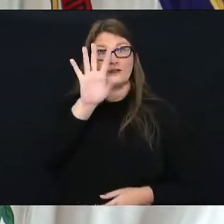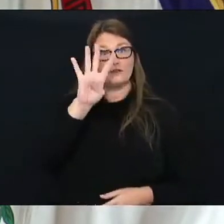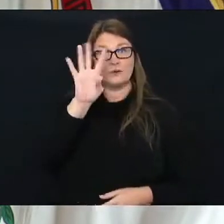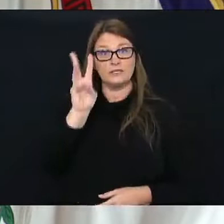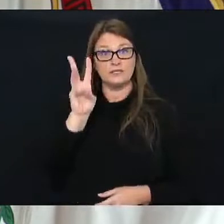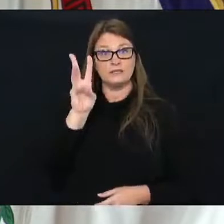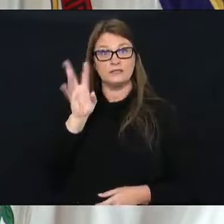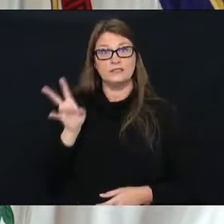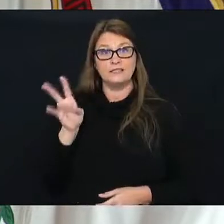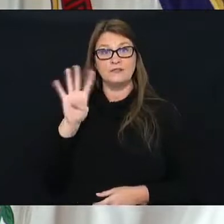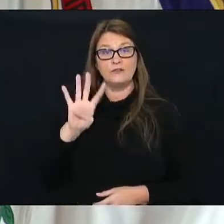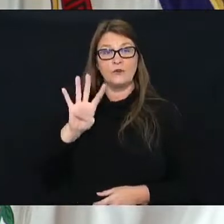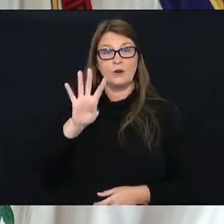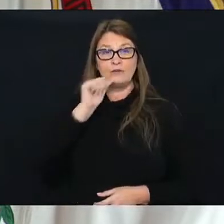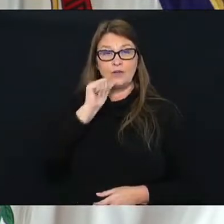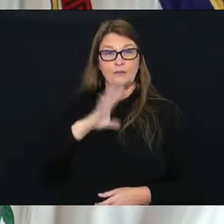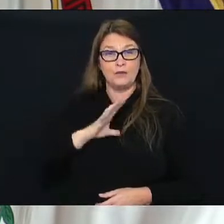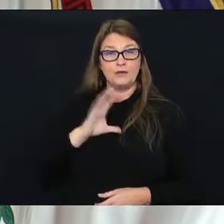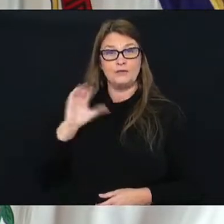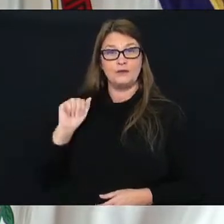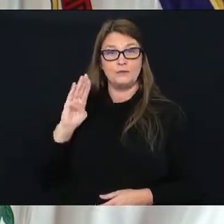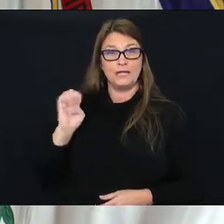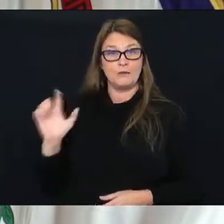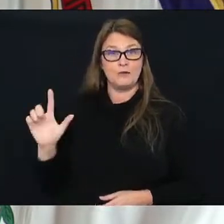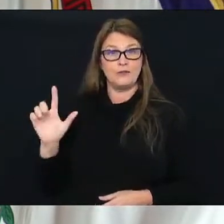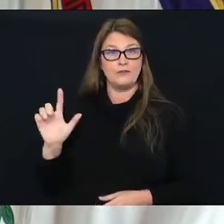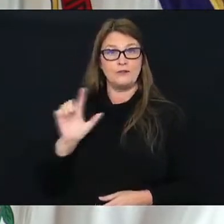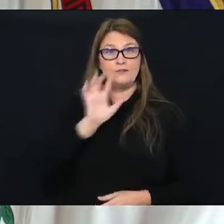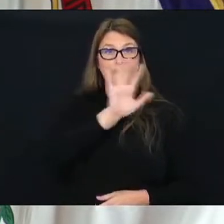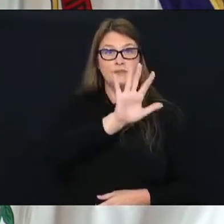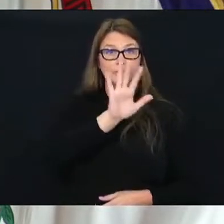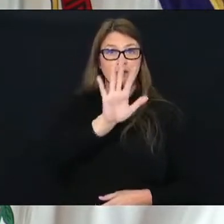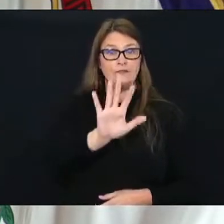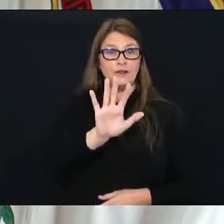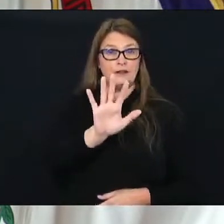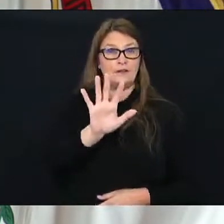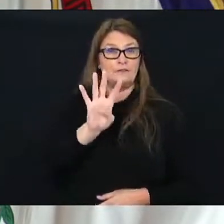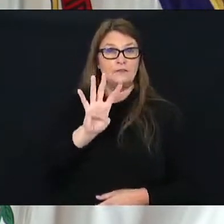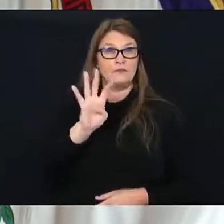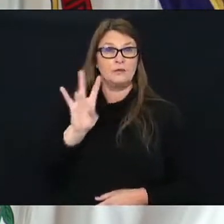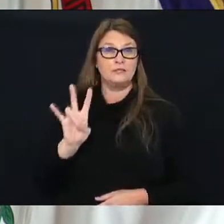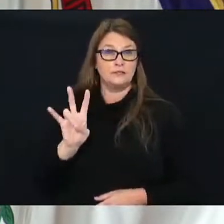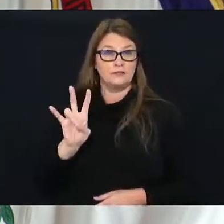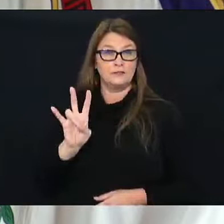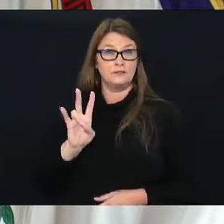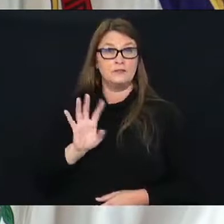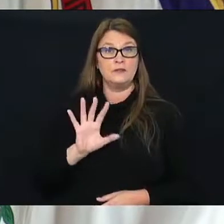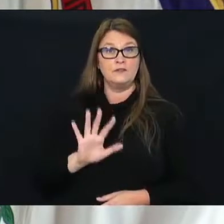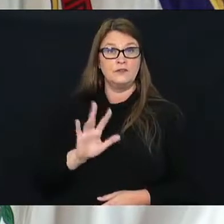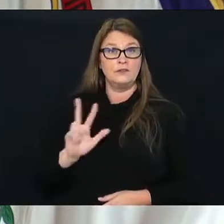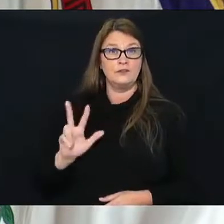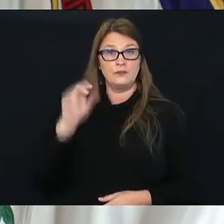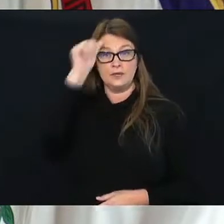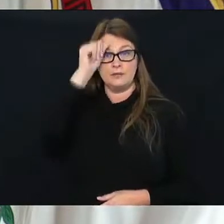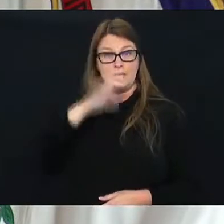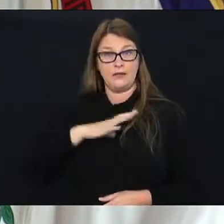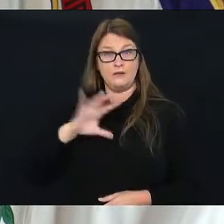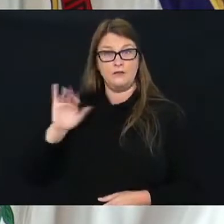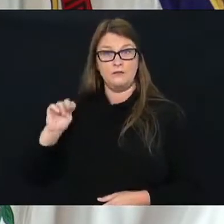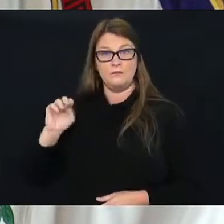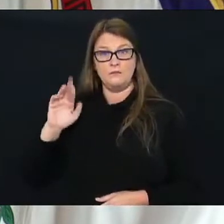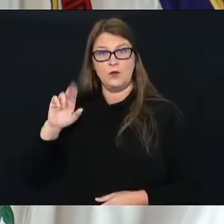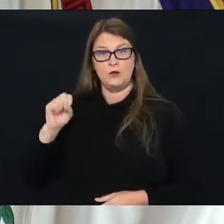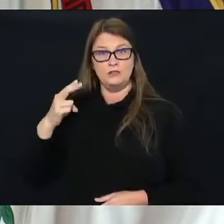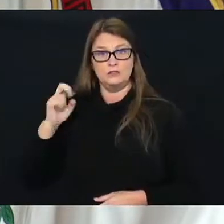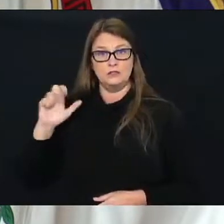5,546th death, a 74-year-old female from Cabell County. The 5,547th death, a 53-year-old male from Marshall